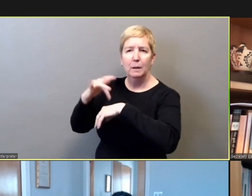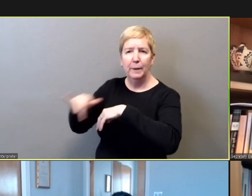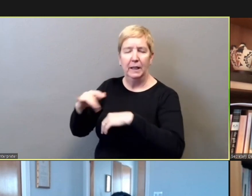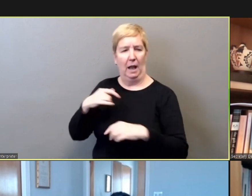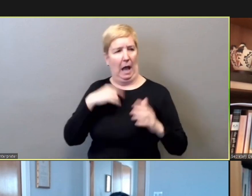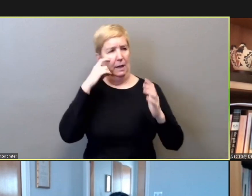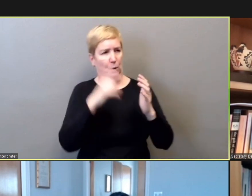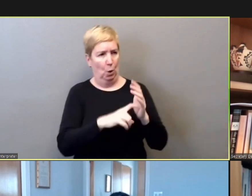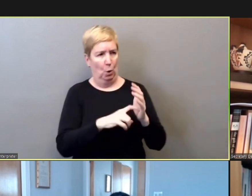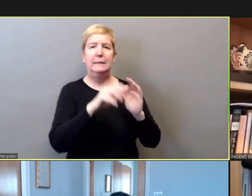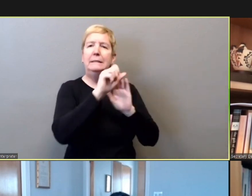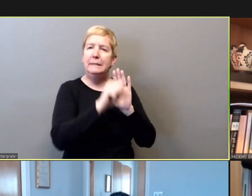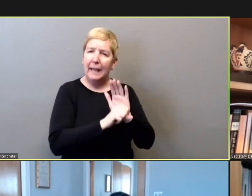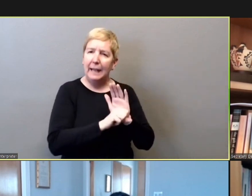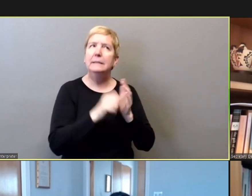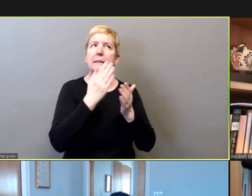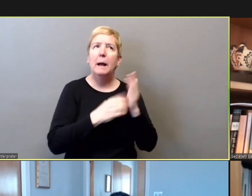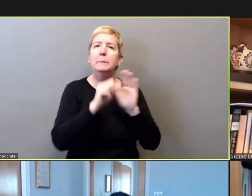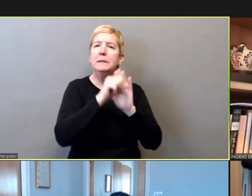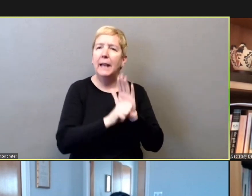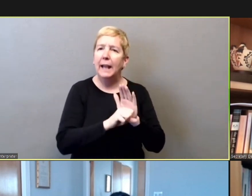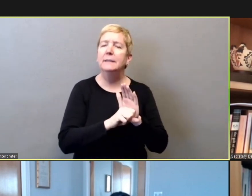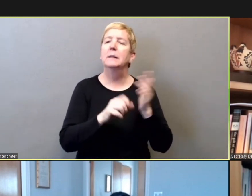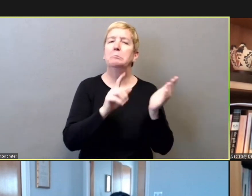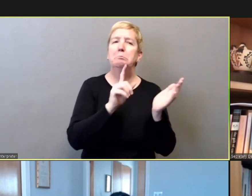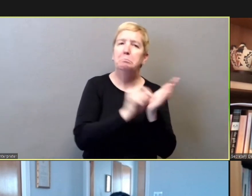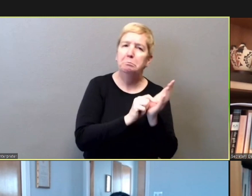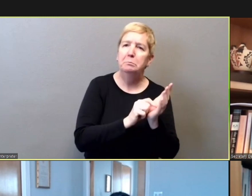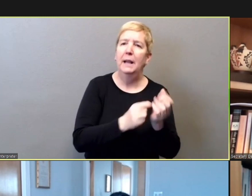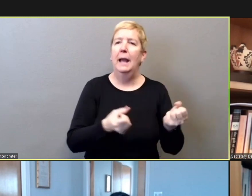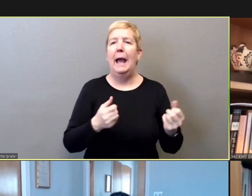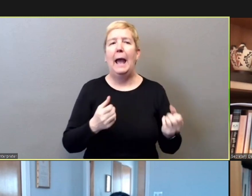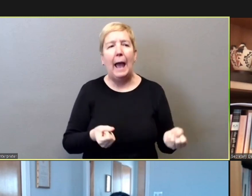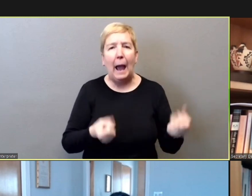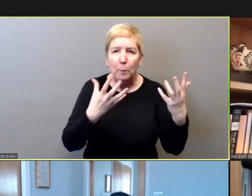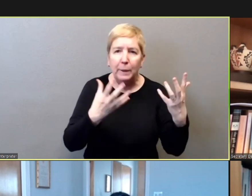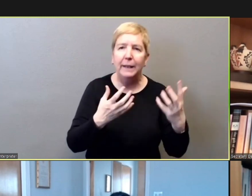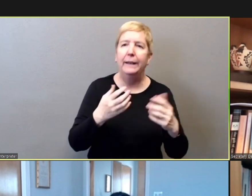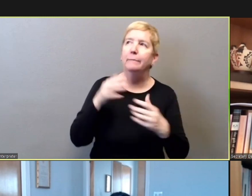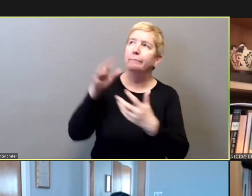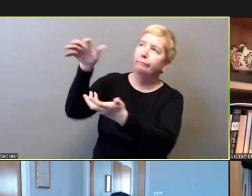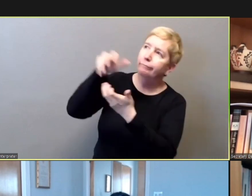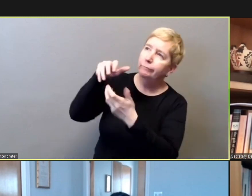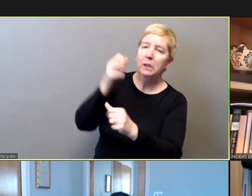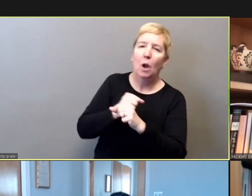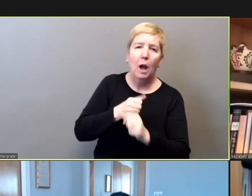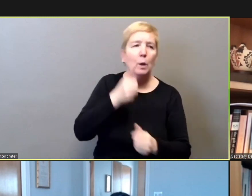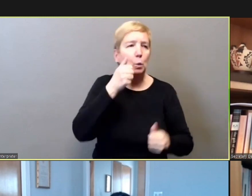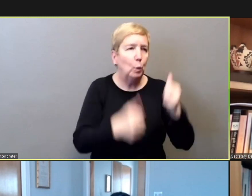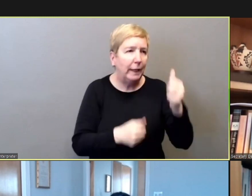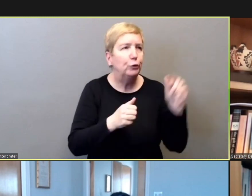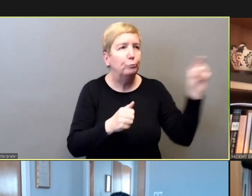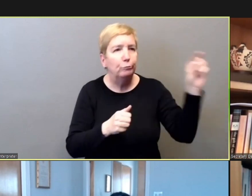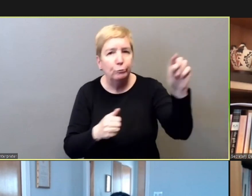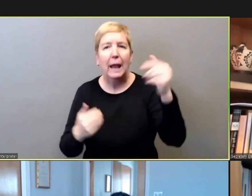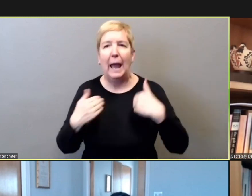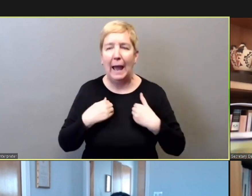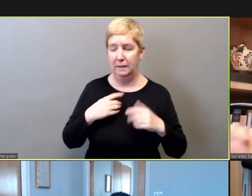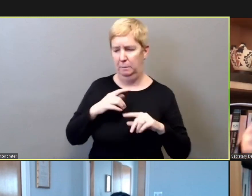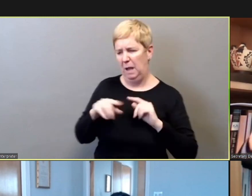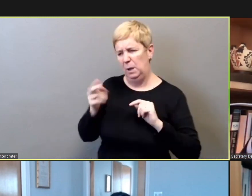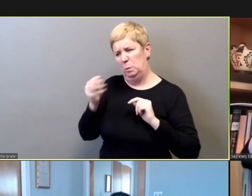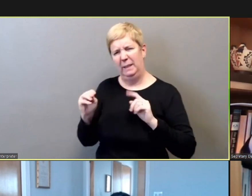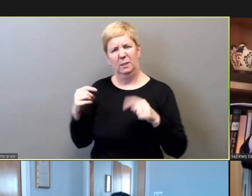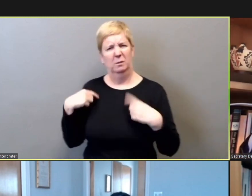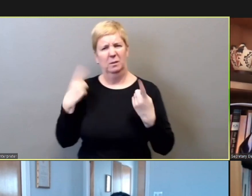publishing weekly lists of how many doses each provider in each county in their state is receiving. New Mexico, at least as of now, doesn't have a